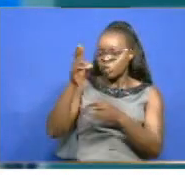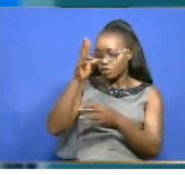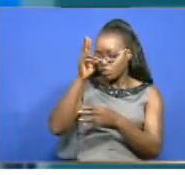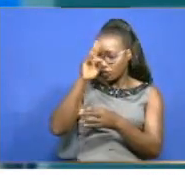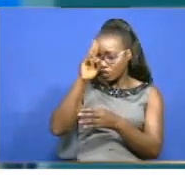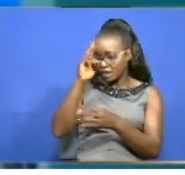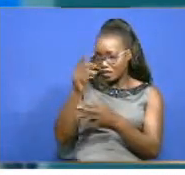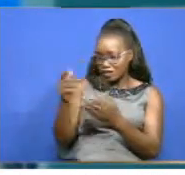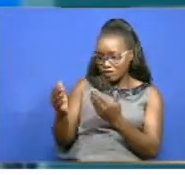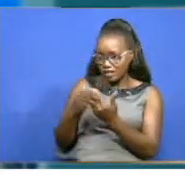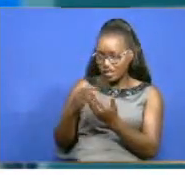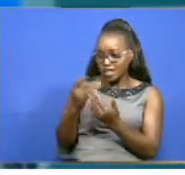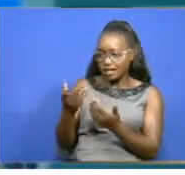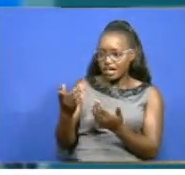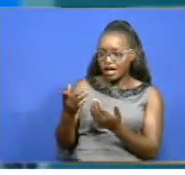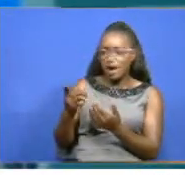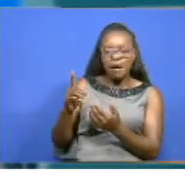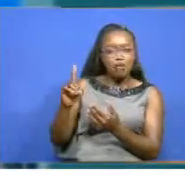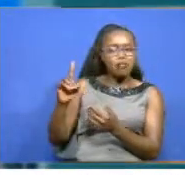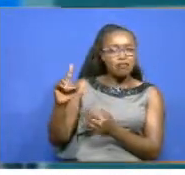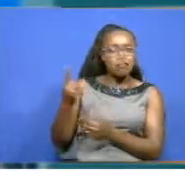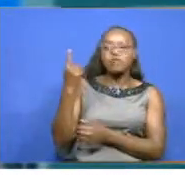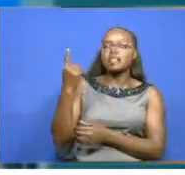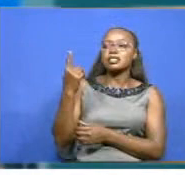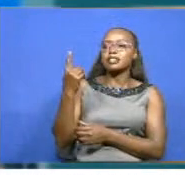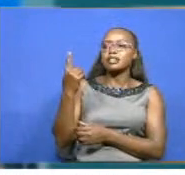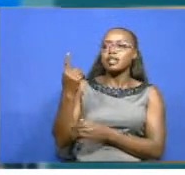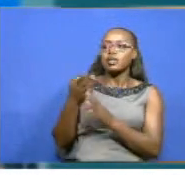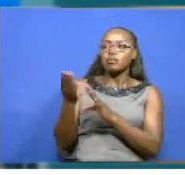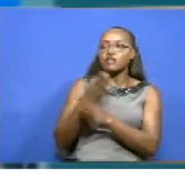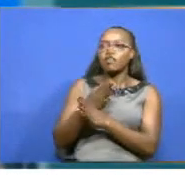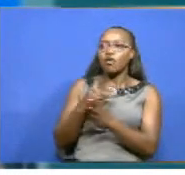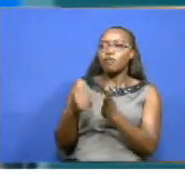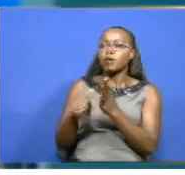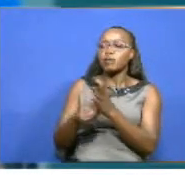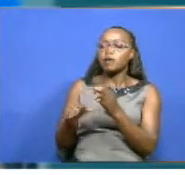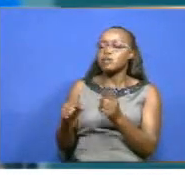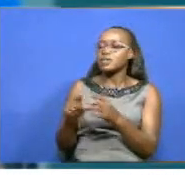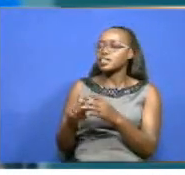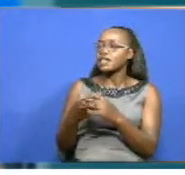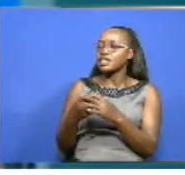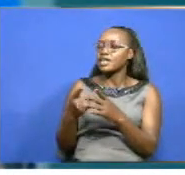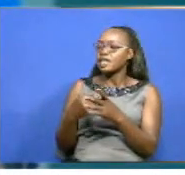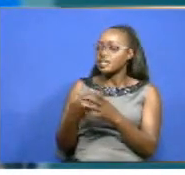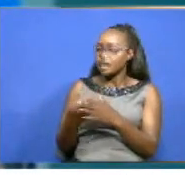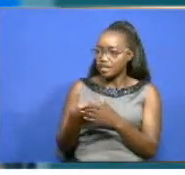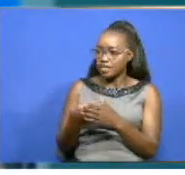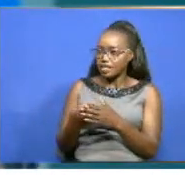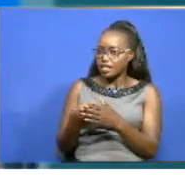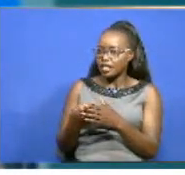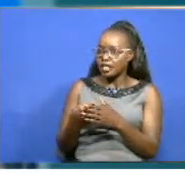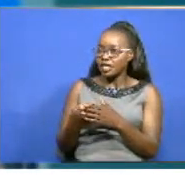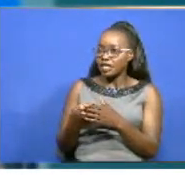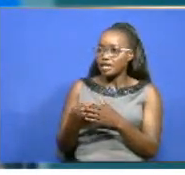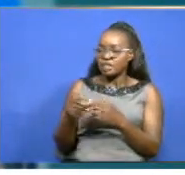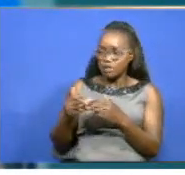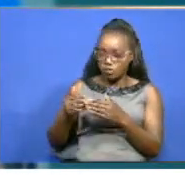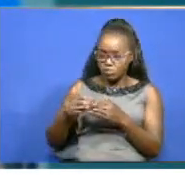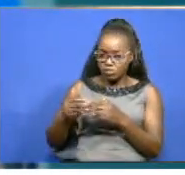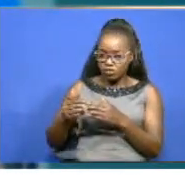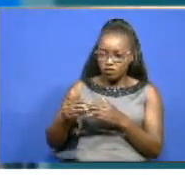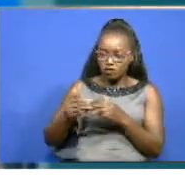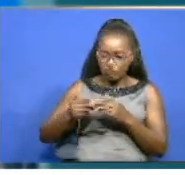take precedence before issues happen. Mm-hmm. And therefore they would have been miles ahead to